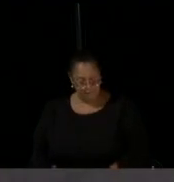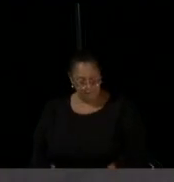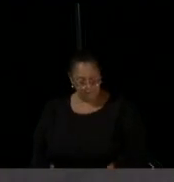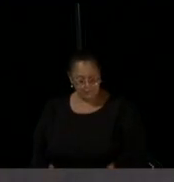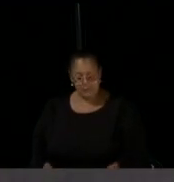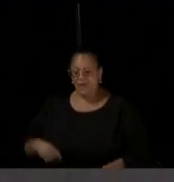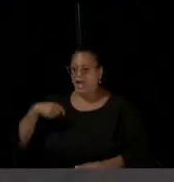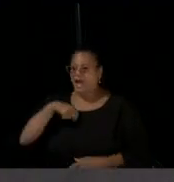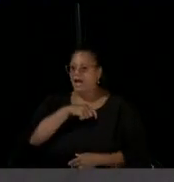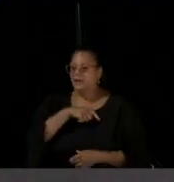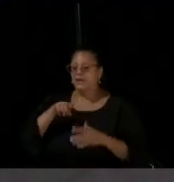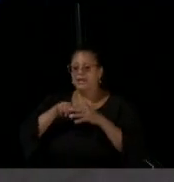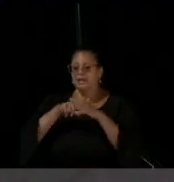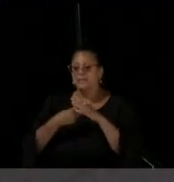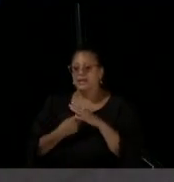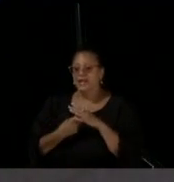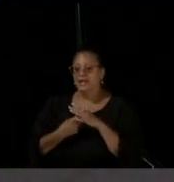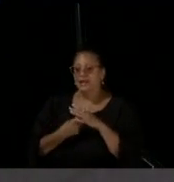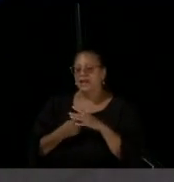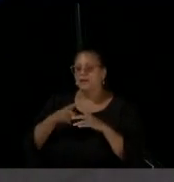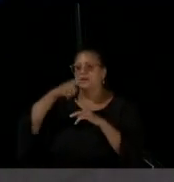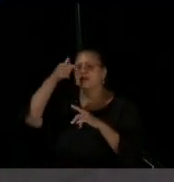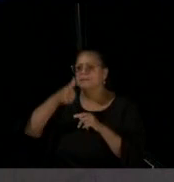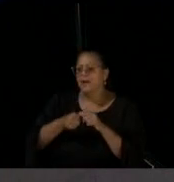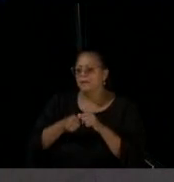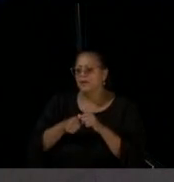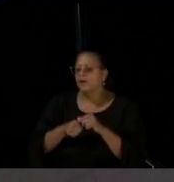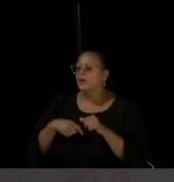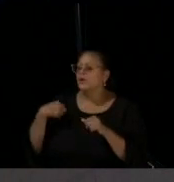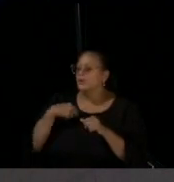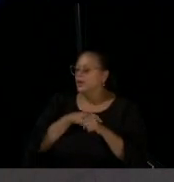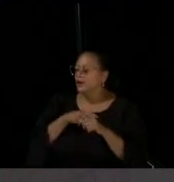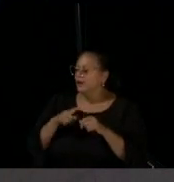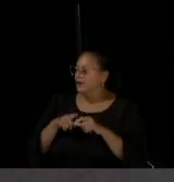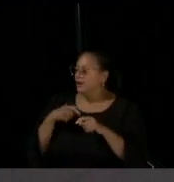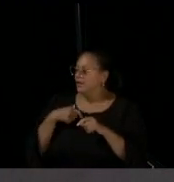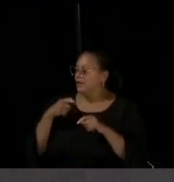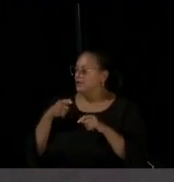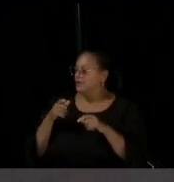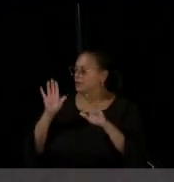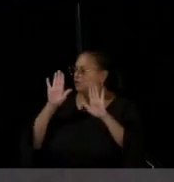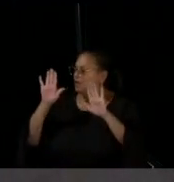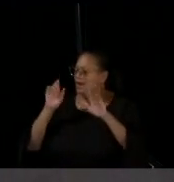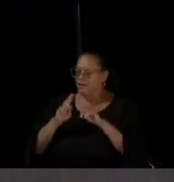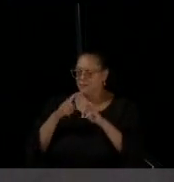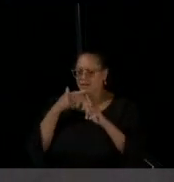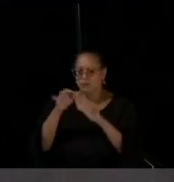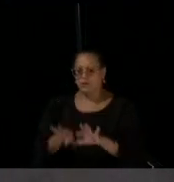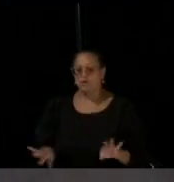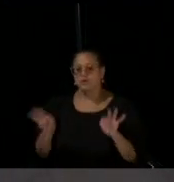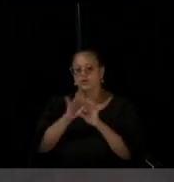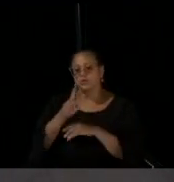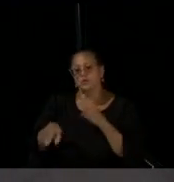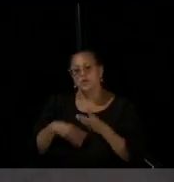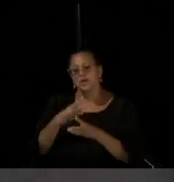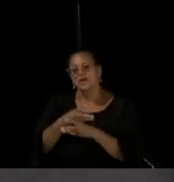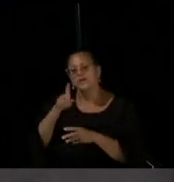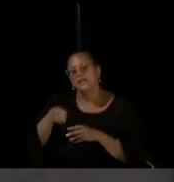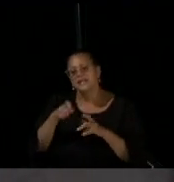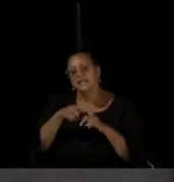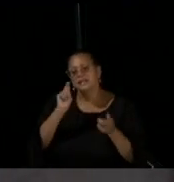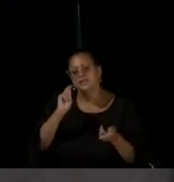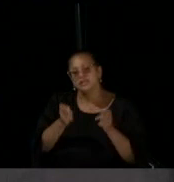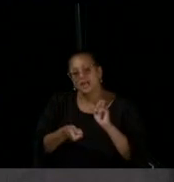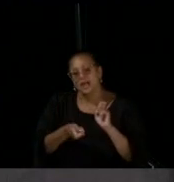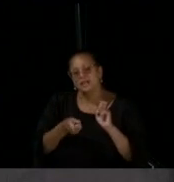As we begin to drift away, remember, we are incredibly important to the world. We need change to save the